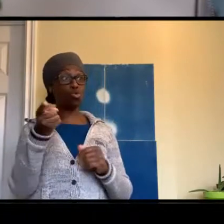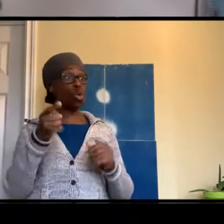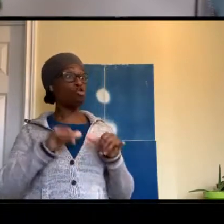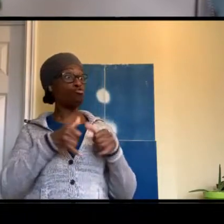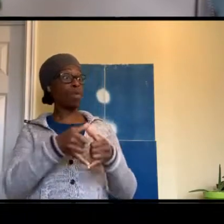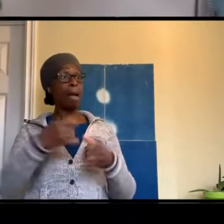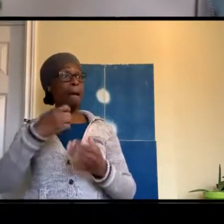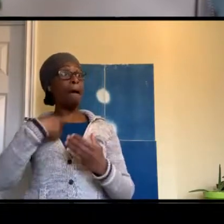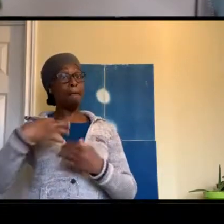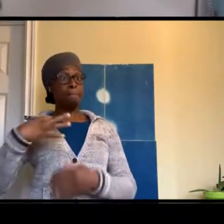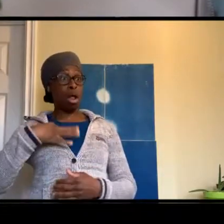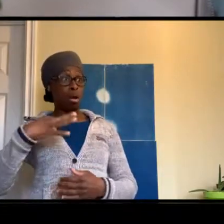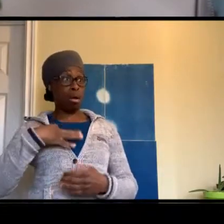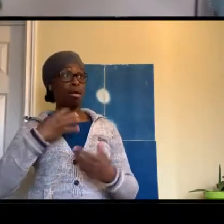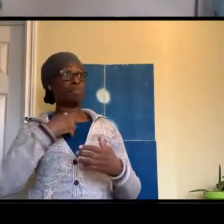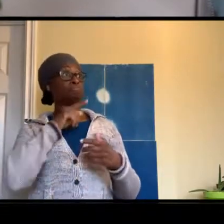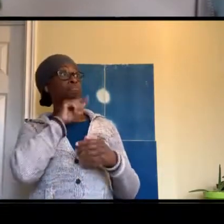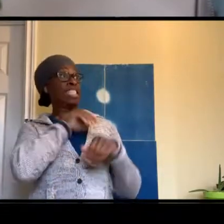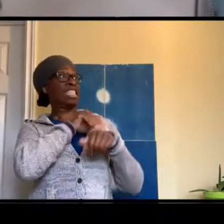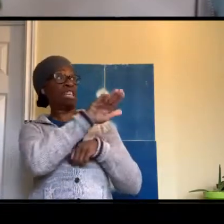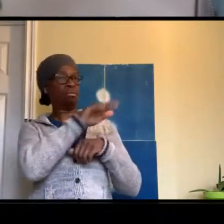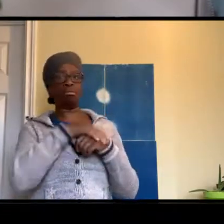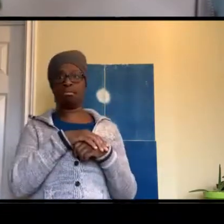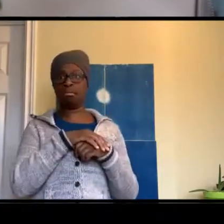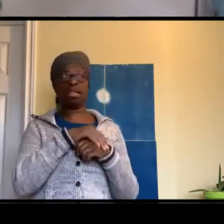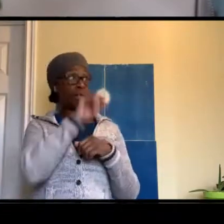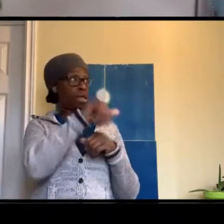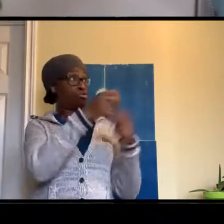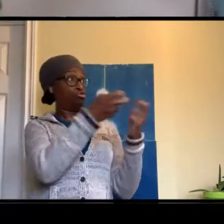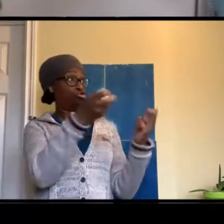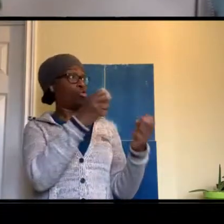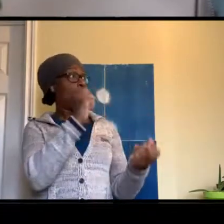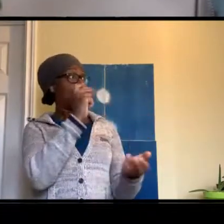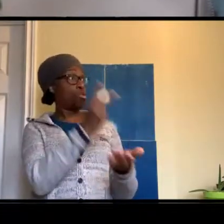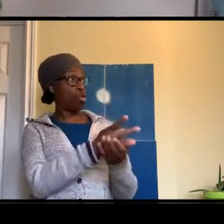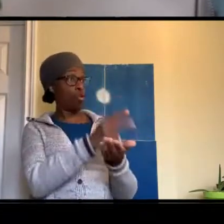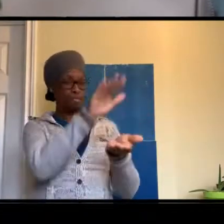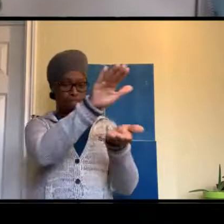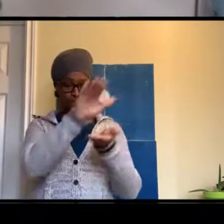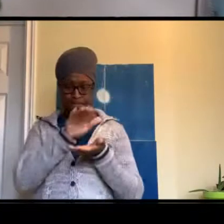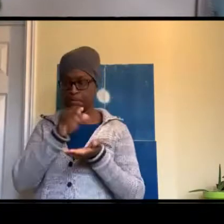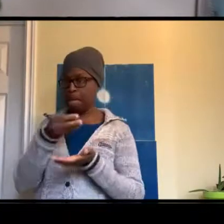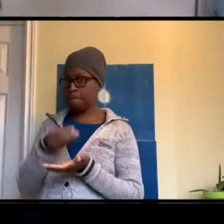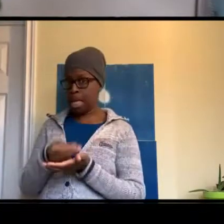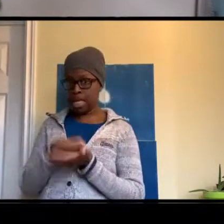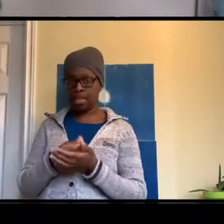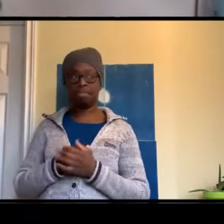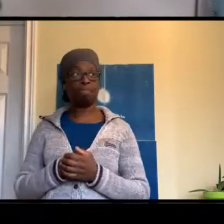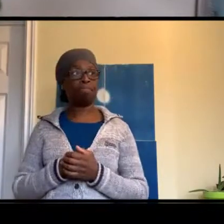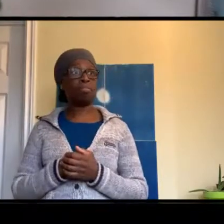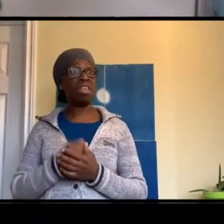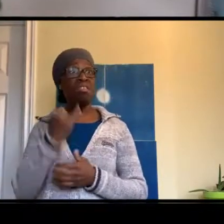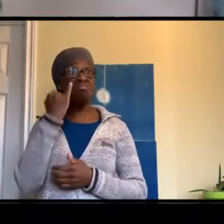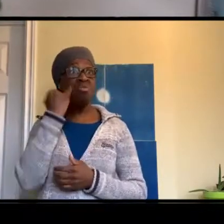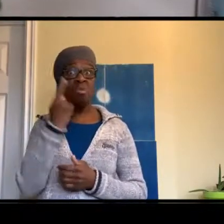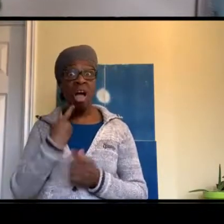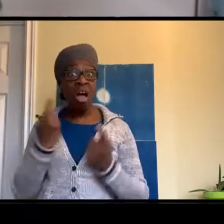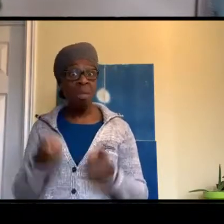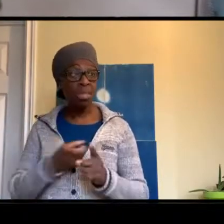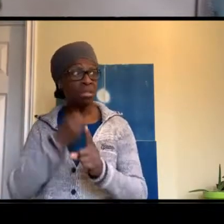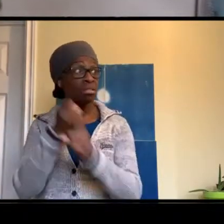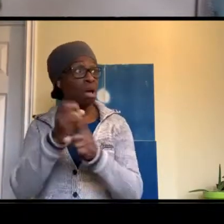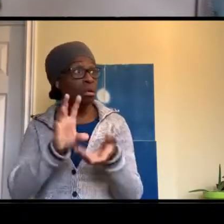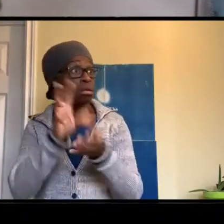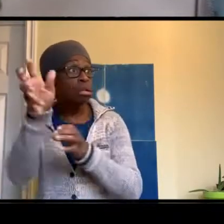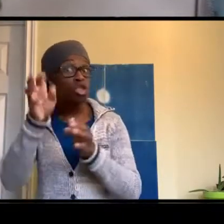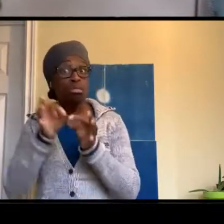space opened up and you want to use that one instead. Just letting them know can be helpful, and that kind of stuff they typically are less concerned about. The things they're